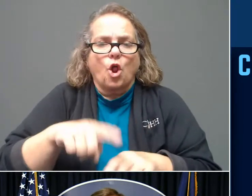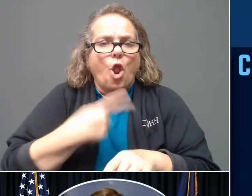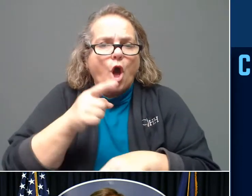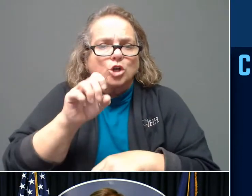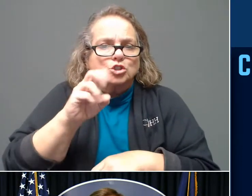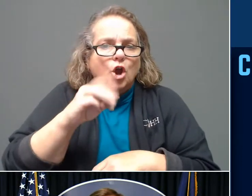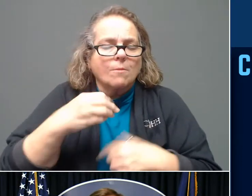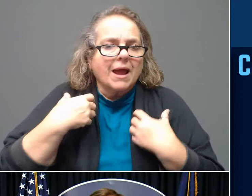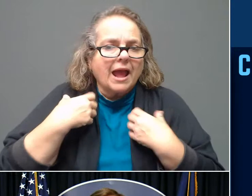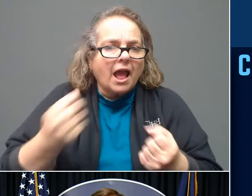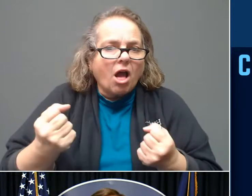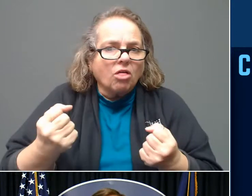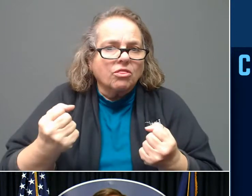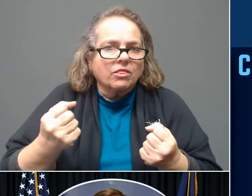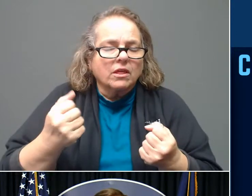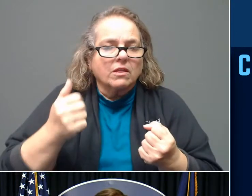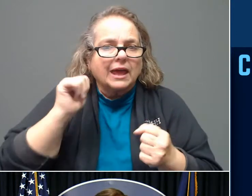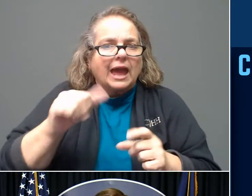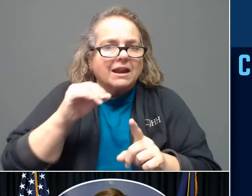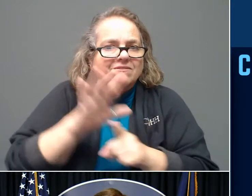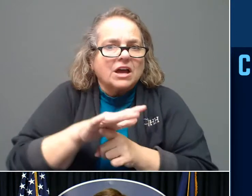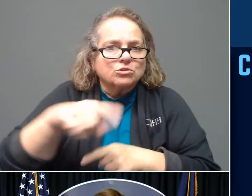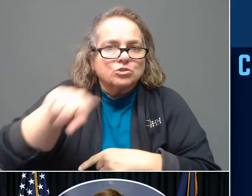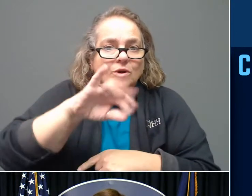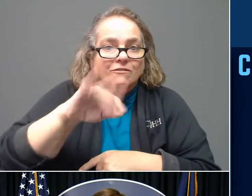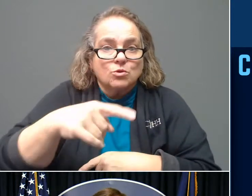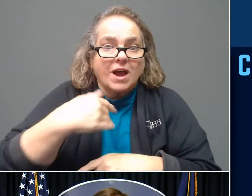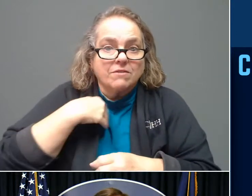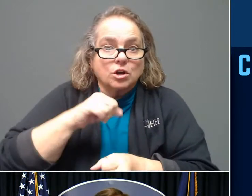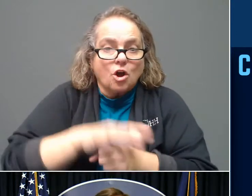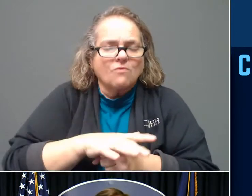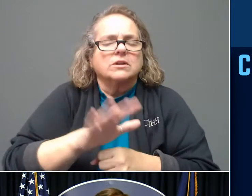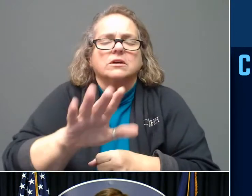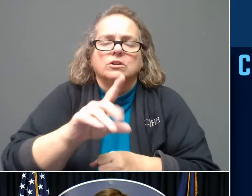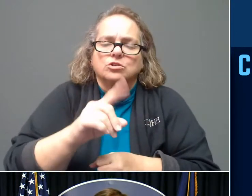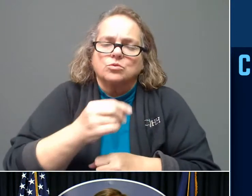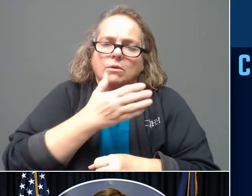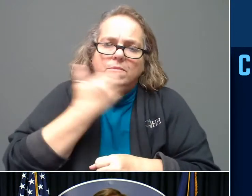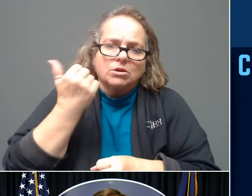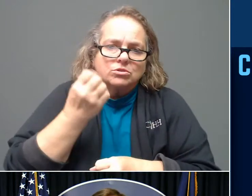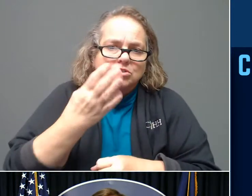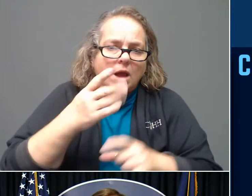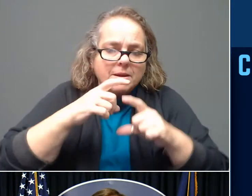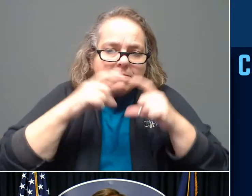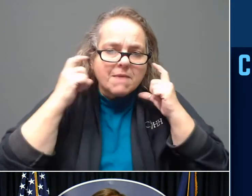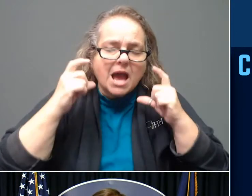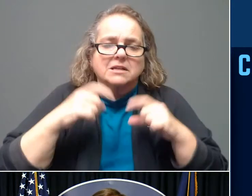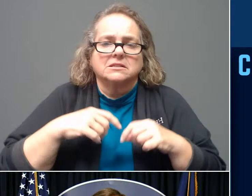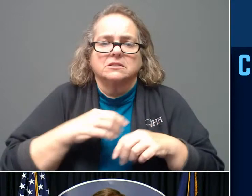good job. Keep wearing your mask. I do think we have seen a real uptick in people